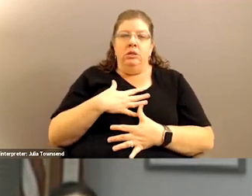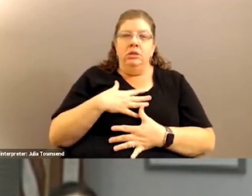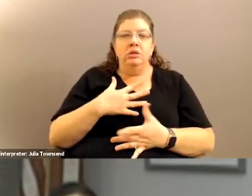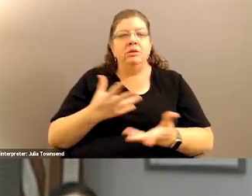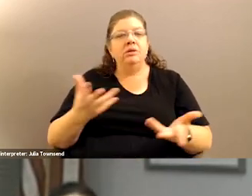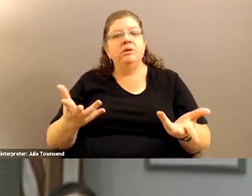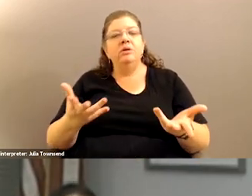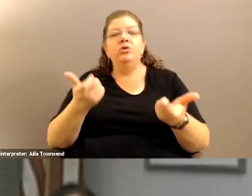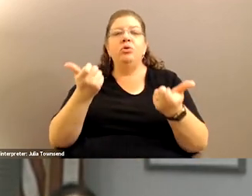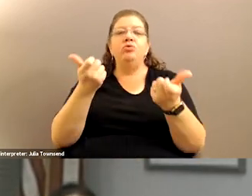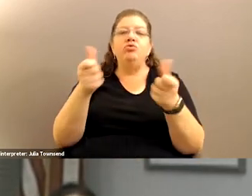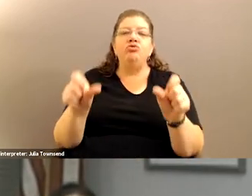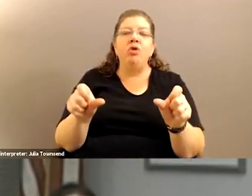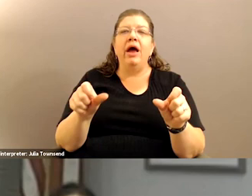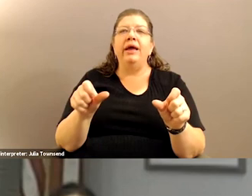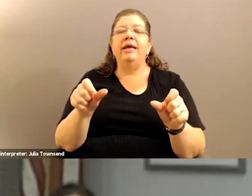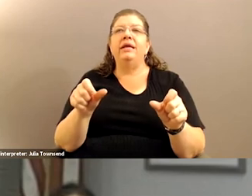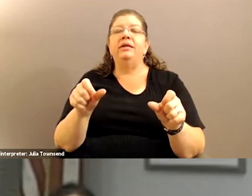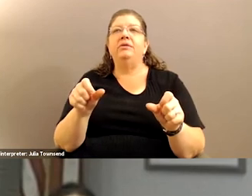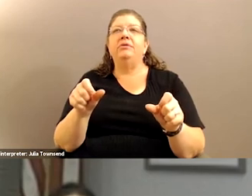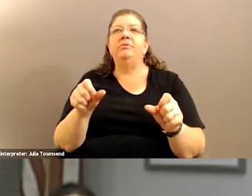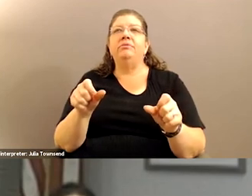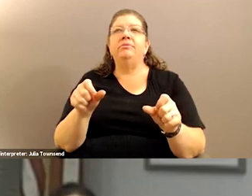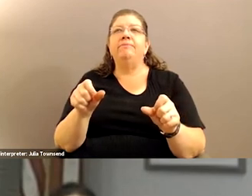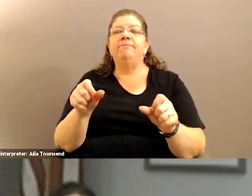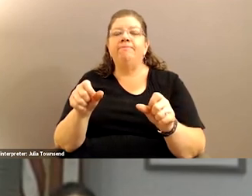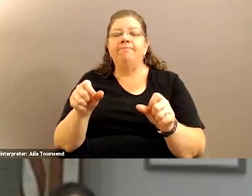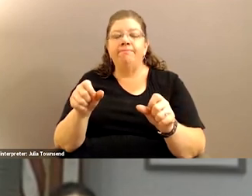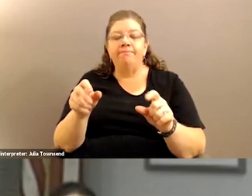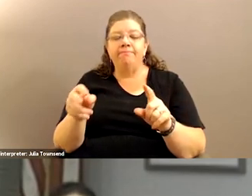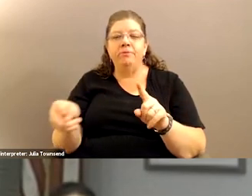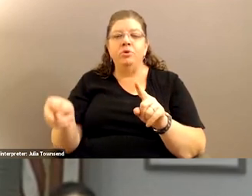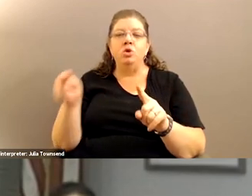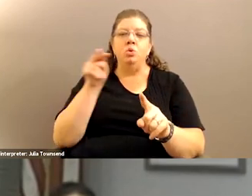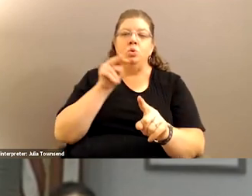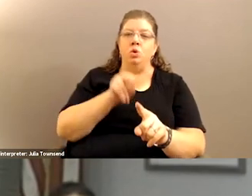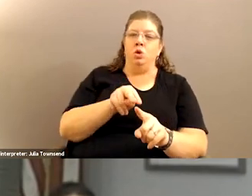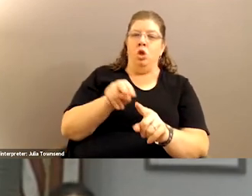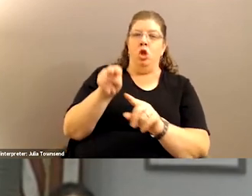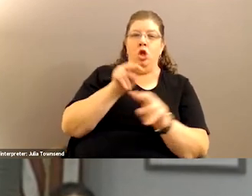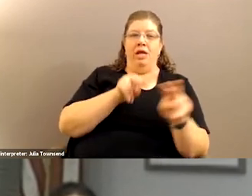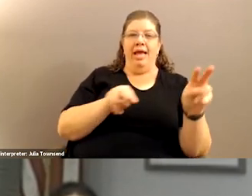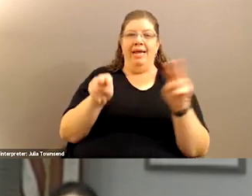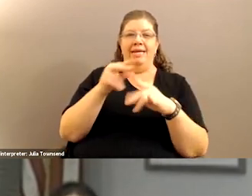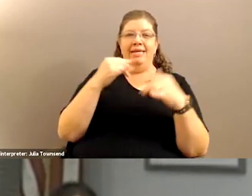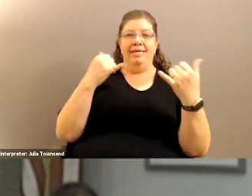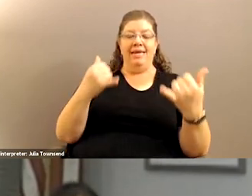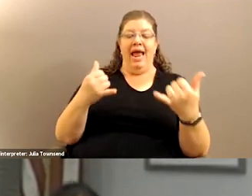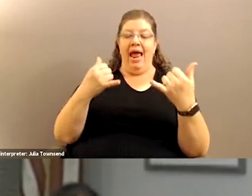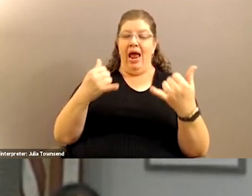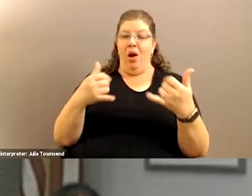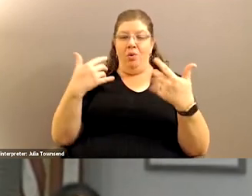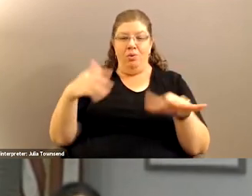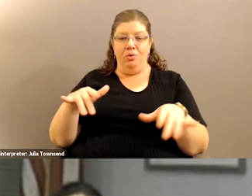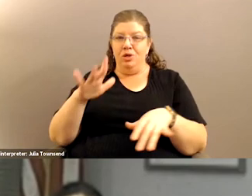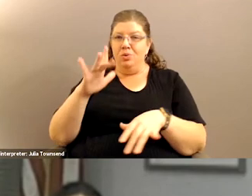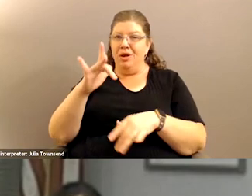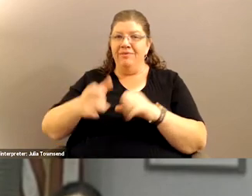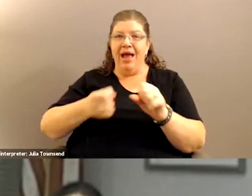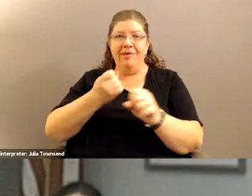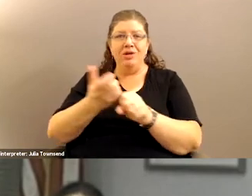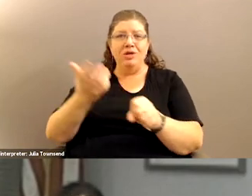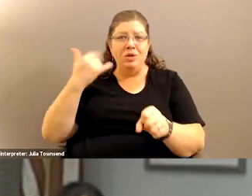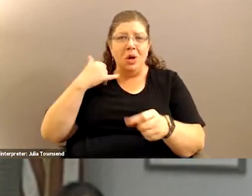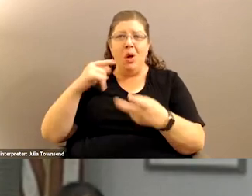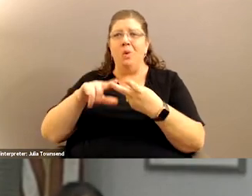to try to to look at it now you know like i said i mean this is like you know 25 years ago 20